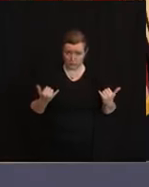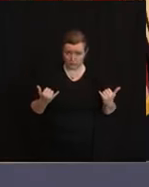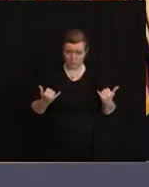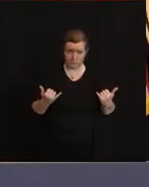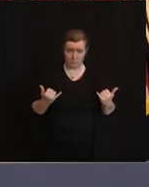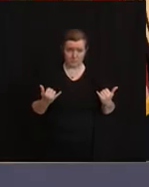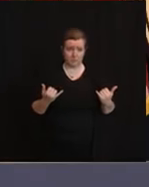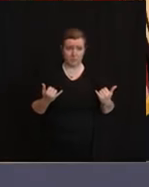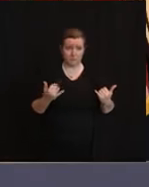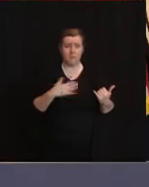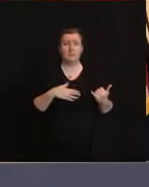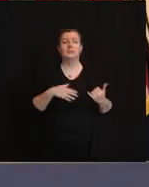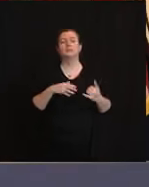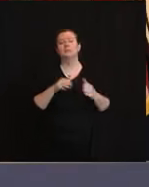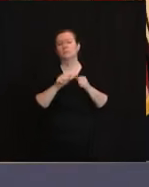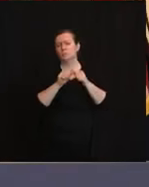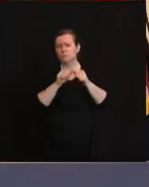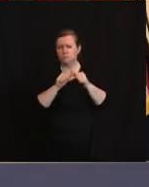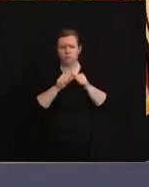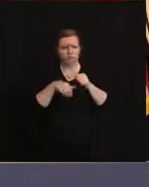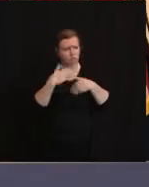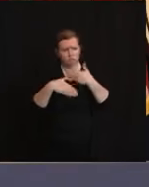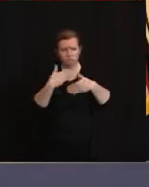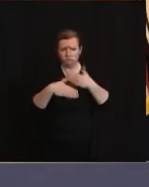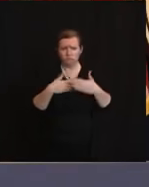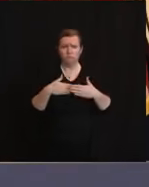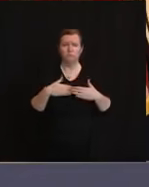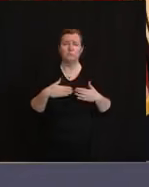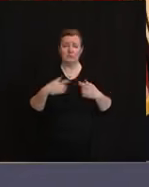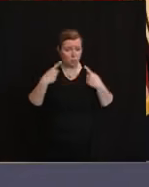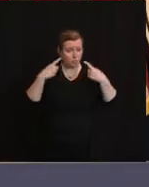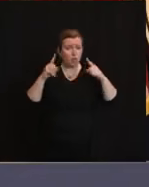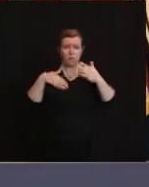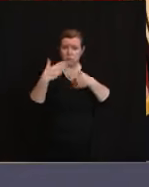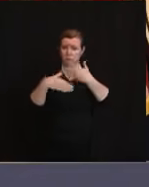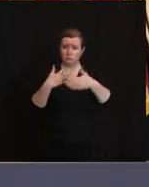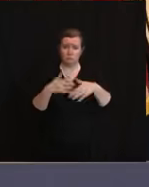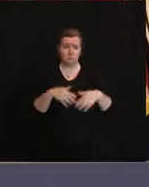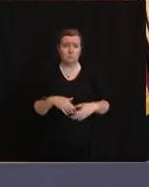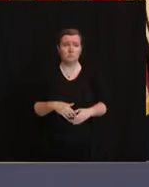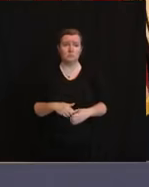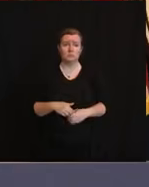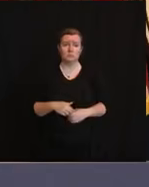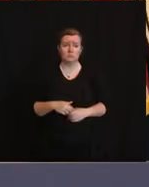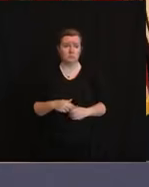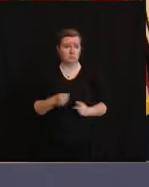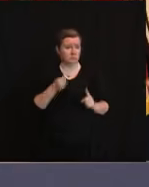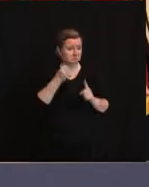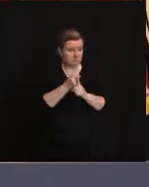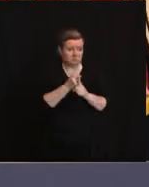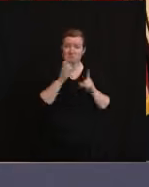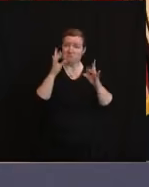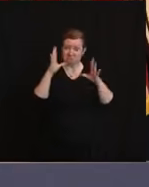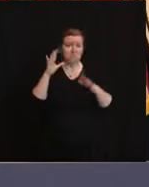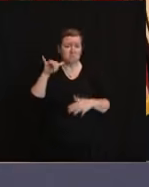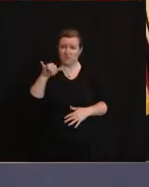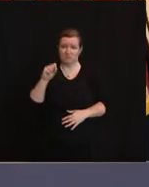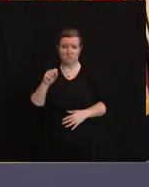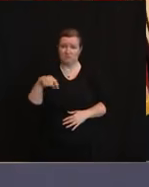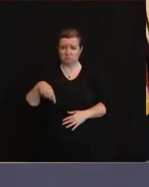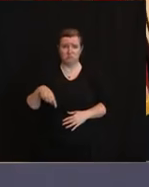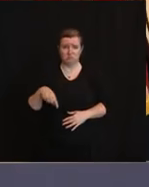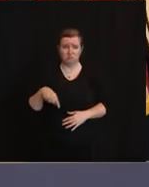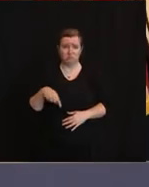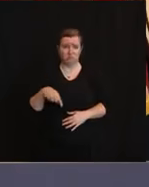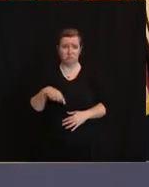working, notwithstanding the enormous toll that this is taking. When you look at that map, when you look at hospitalizations, when you look